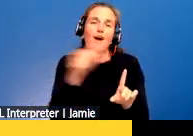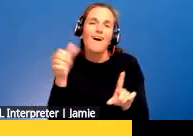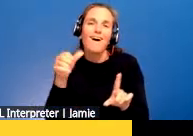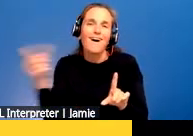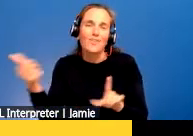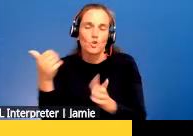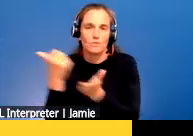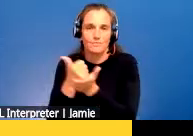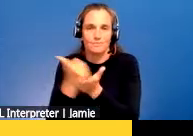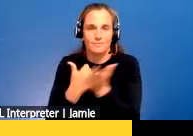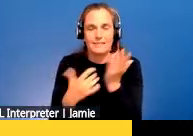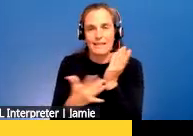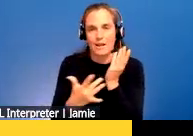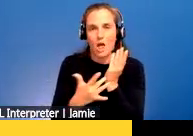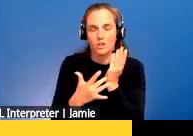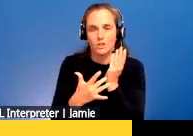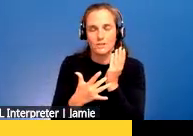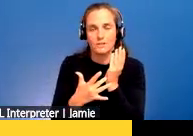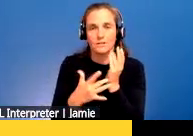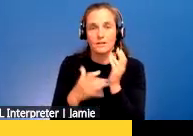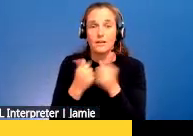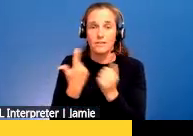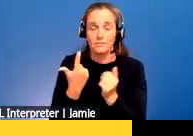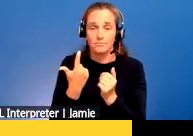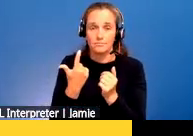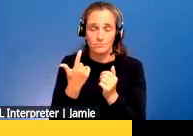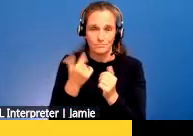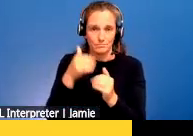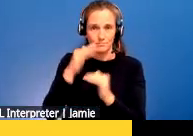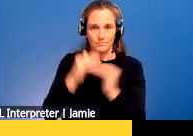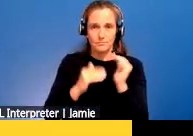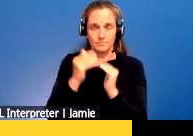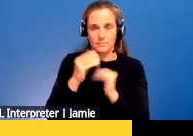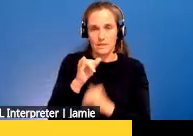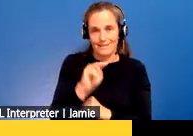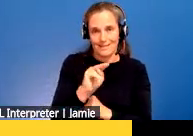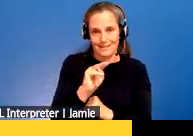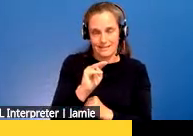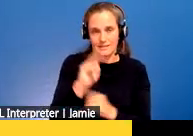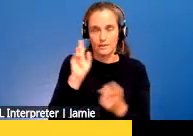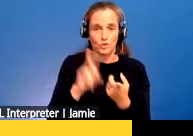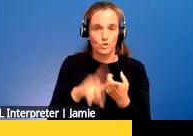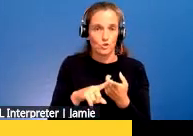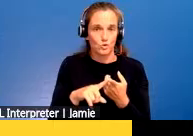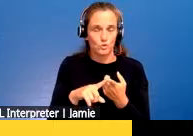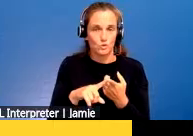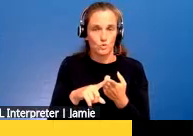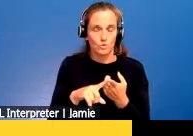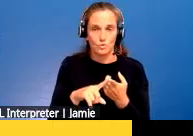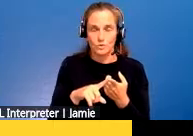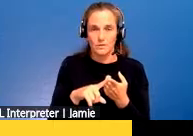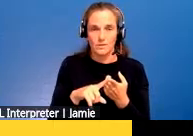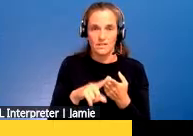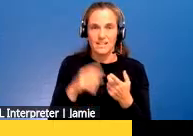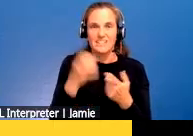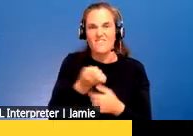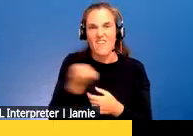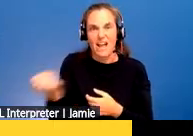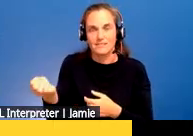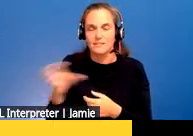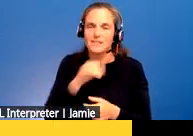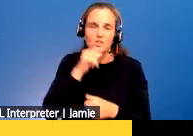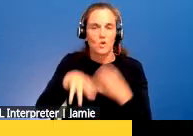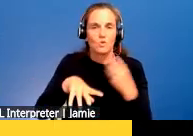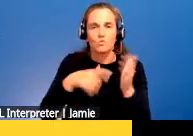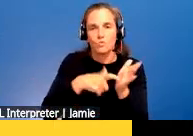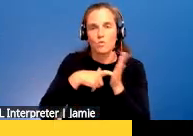technologies that are built into devices that don't require an additional payment. So that can be a